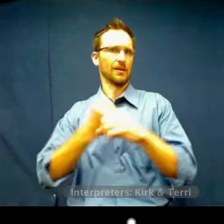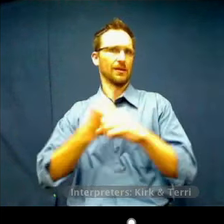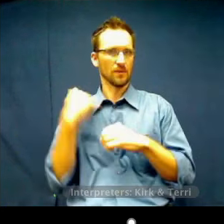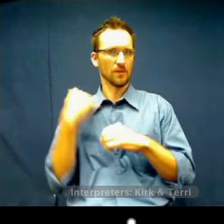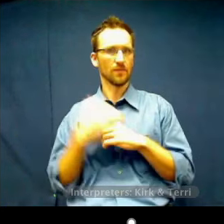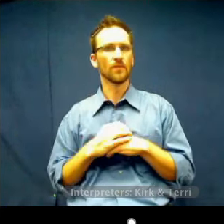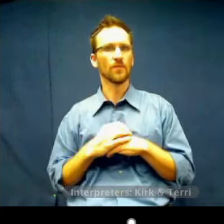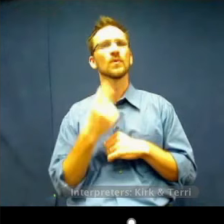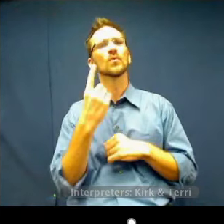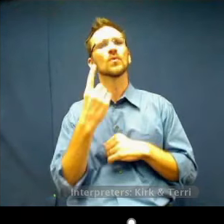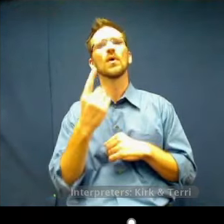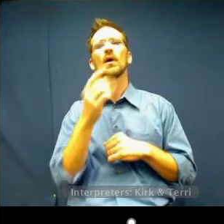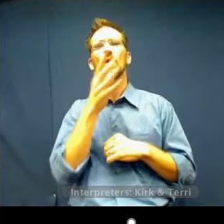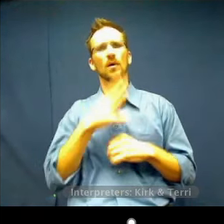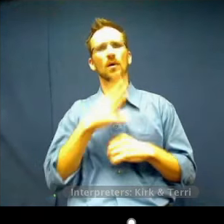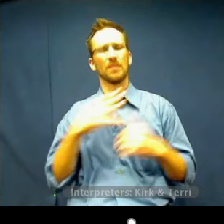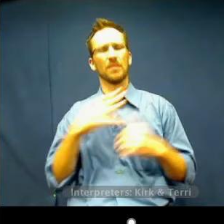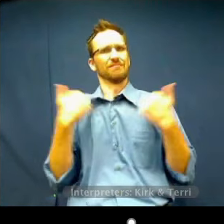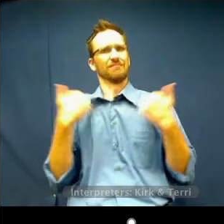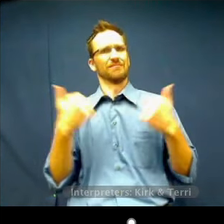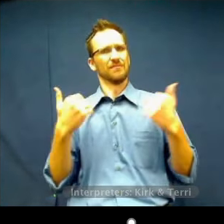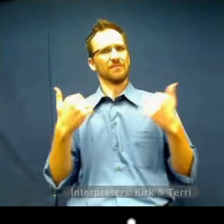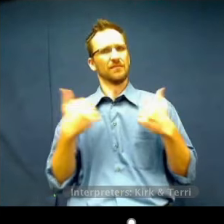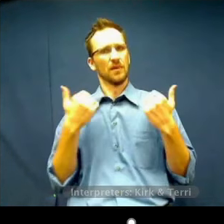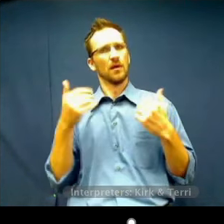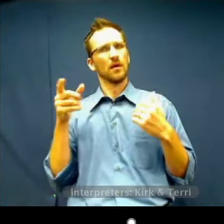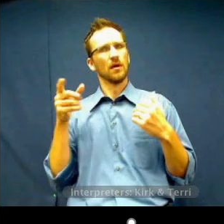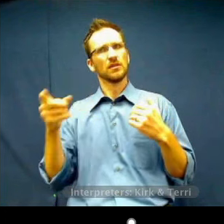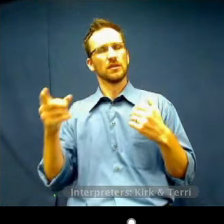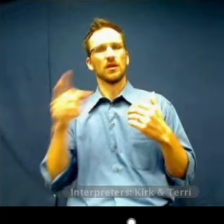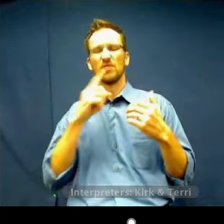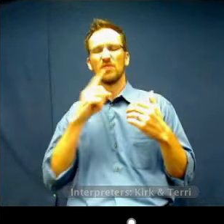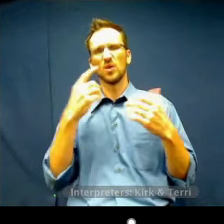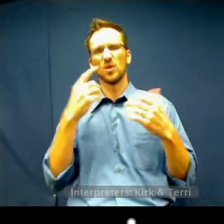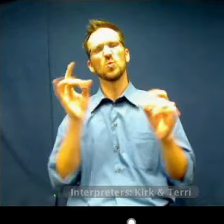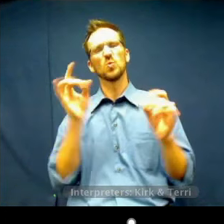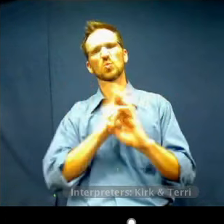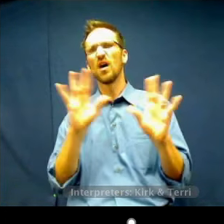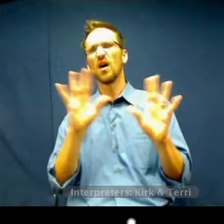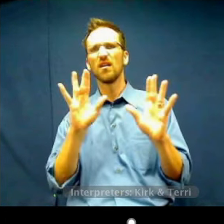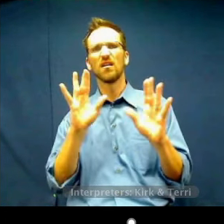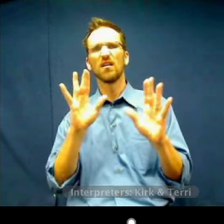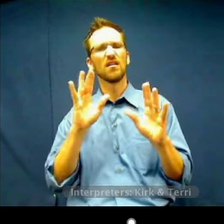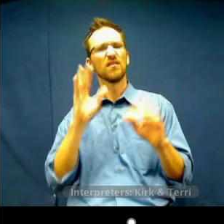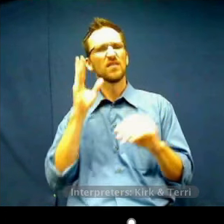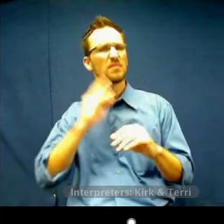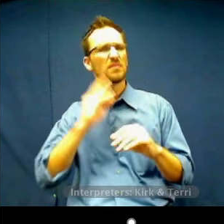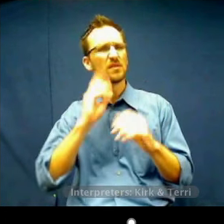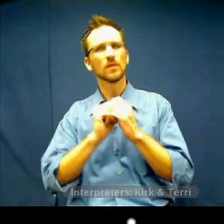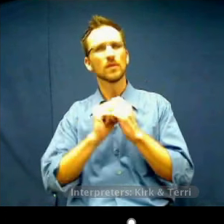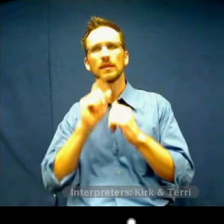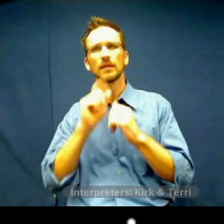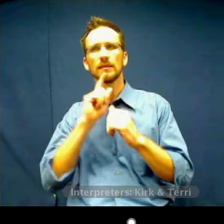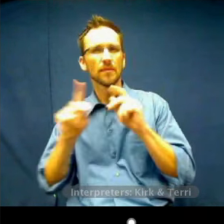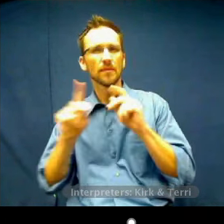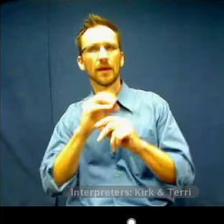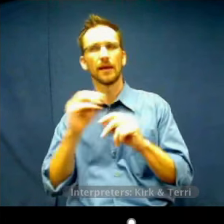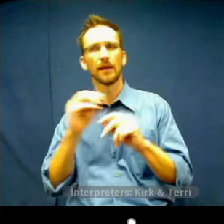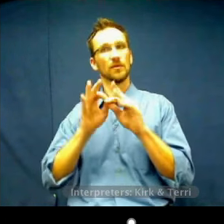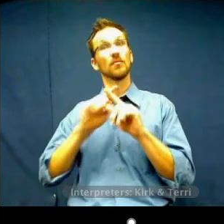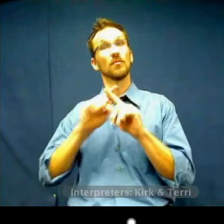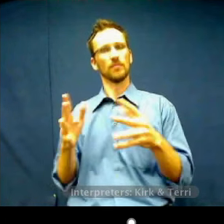it just shows the trauma facing deaf people and interpreters, but she became pregnant every year. And 2